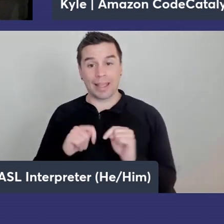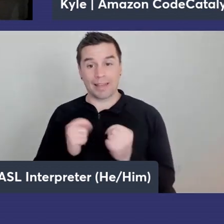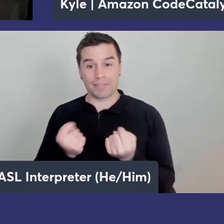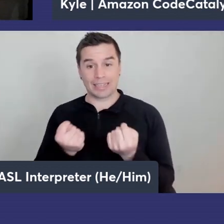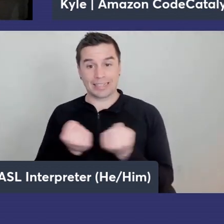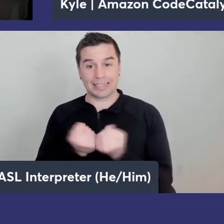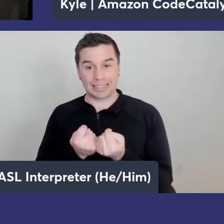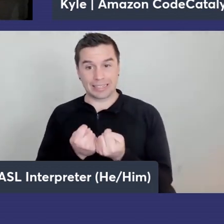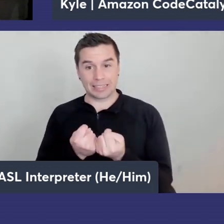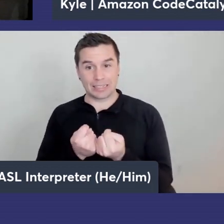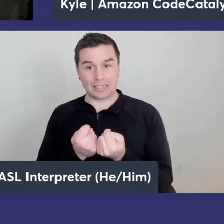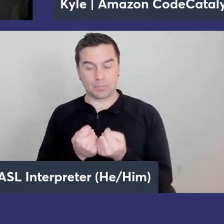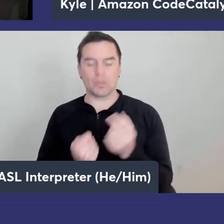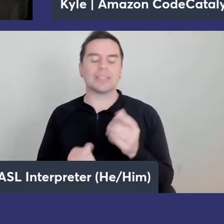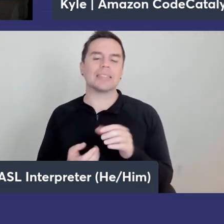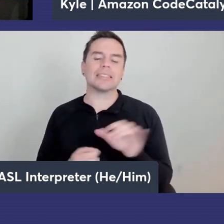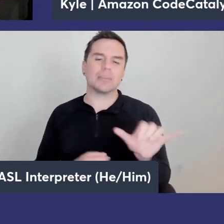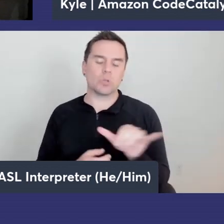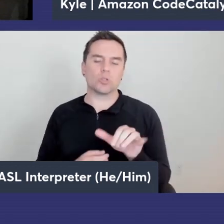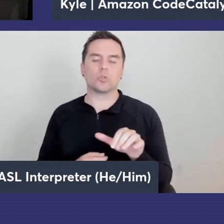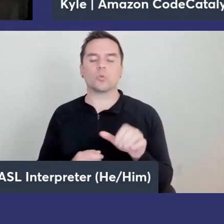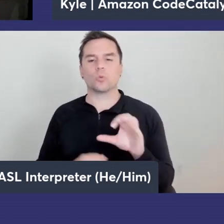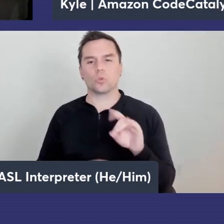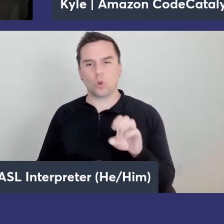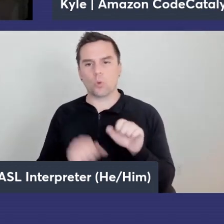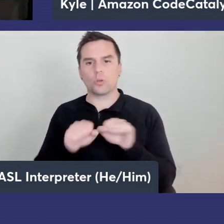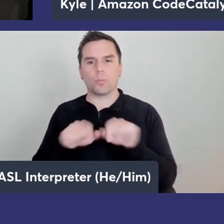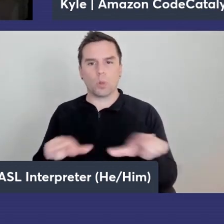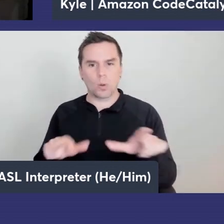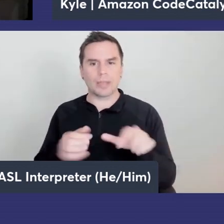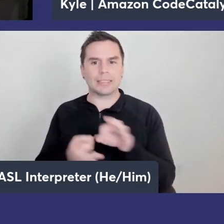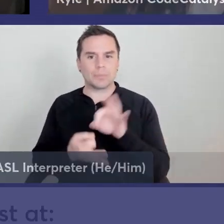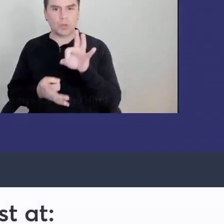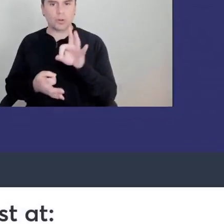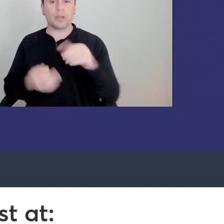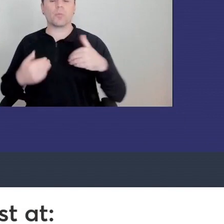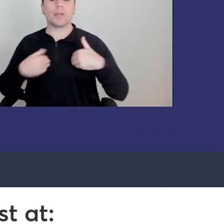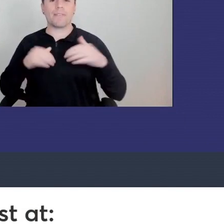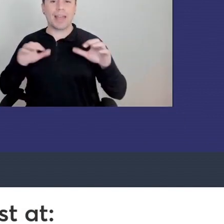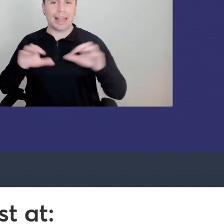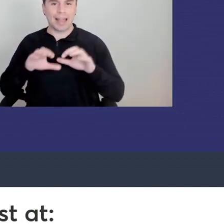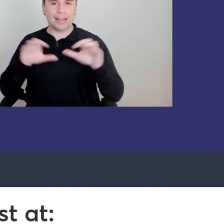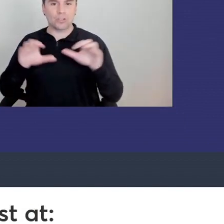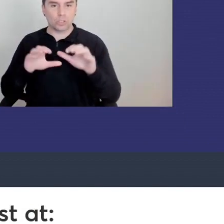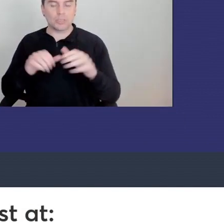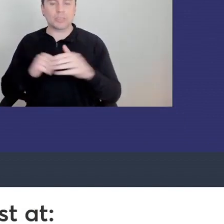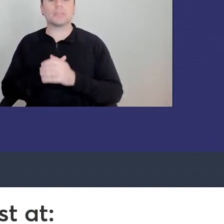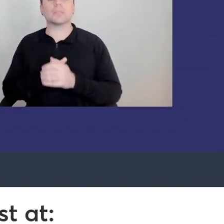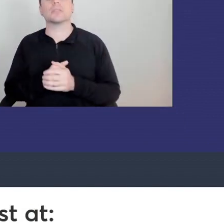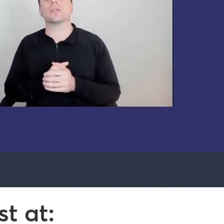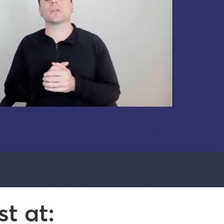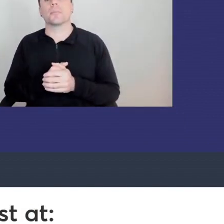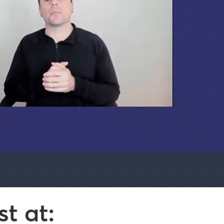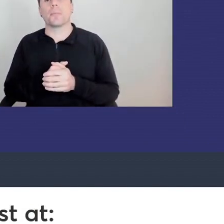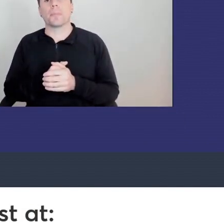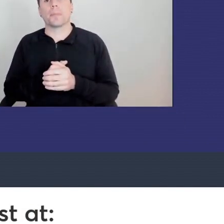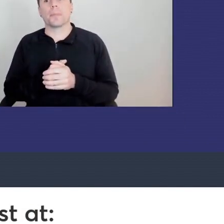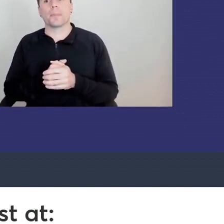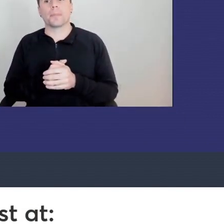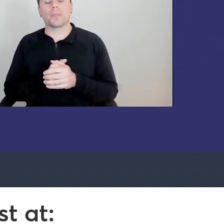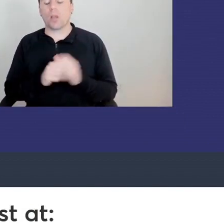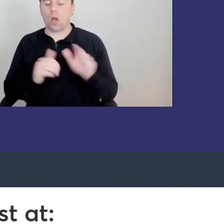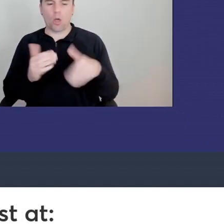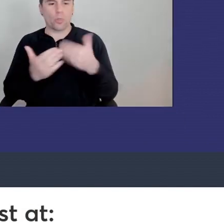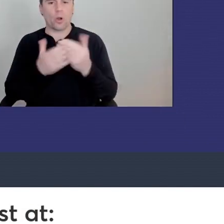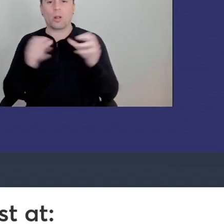Deploy Spirit. We create actions like CDK deploy, CloudFormation deploy, ECS deploys. Those are all opportunities